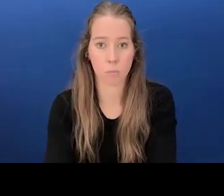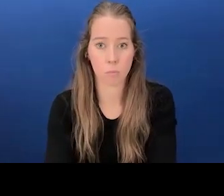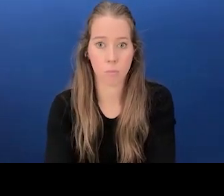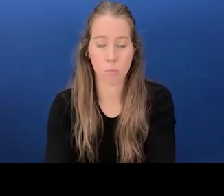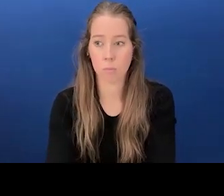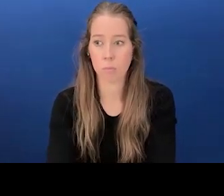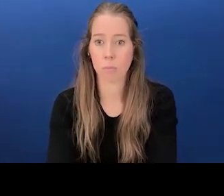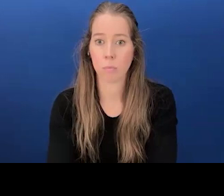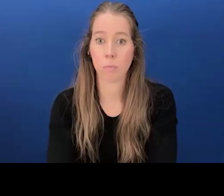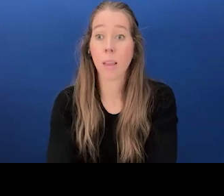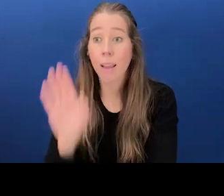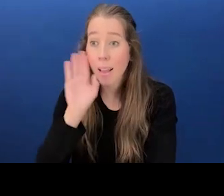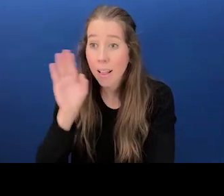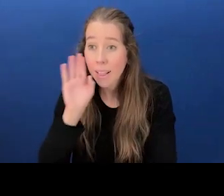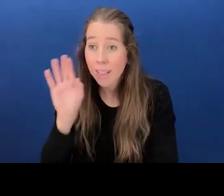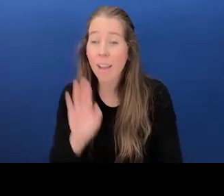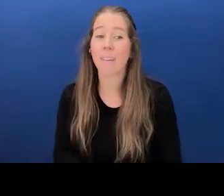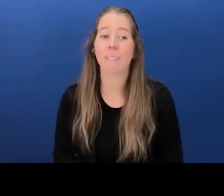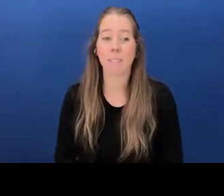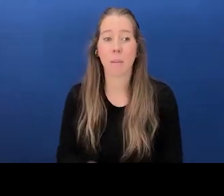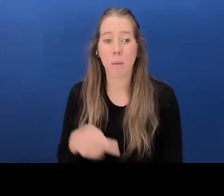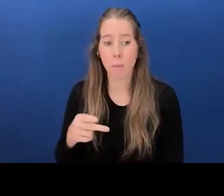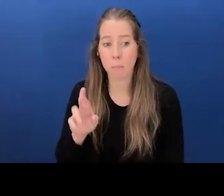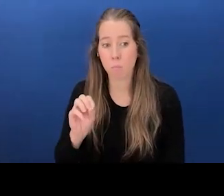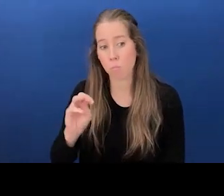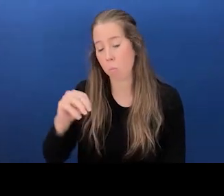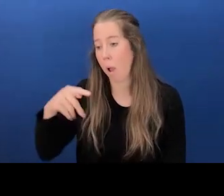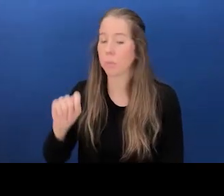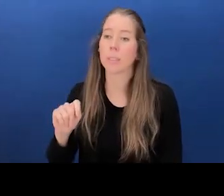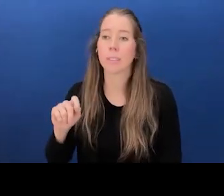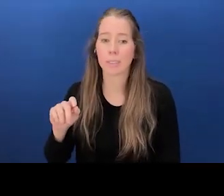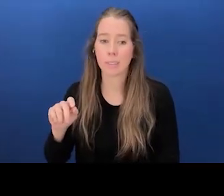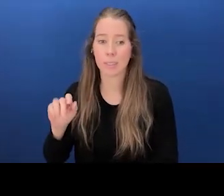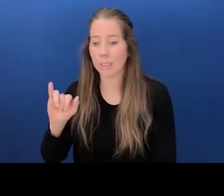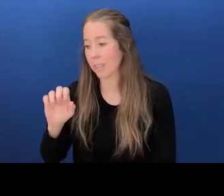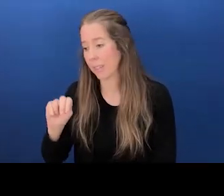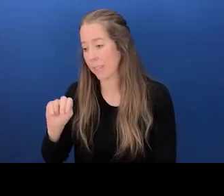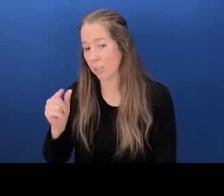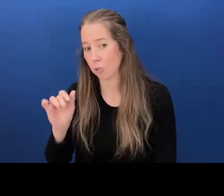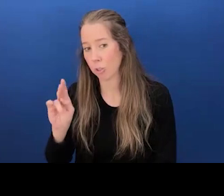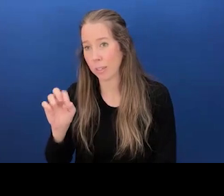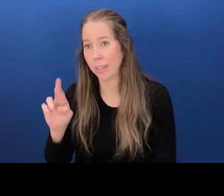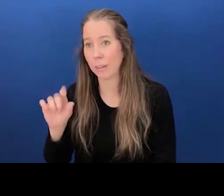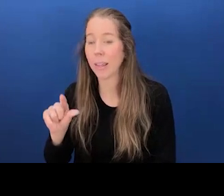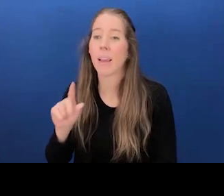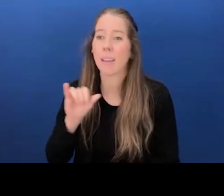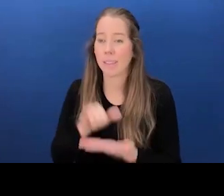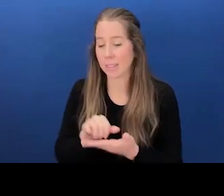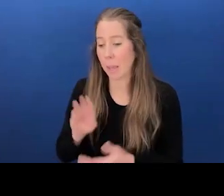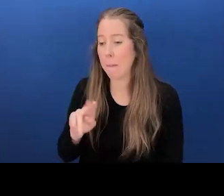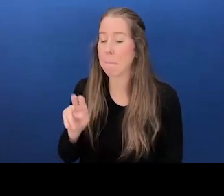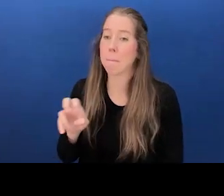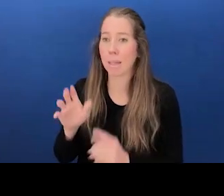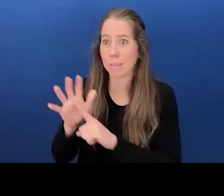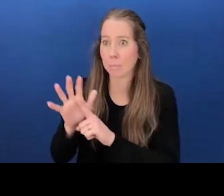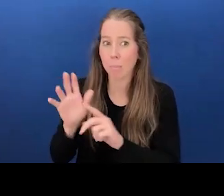All right, hello, folks. So prompt engineering, it's kind of a buzzwordy term. We didn't make it up. In all my LinkedIn feeds, anytime you use a chat bot